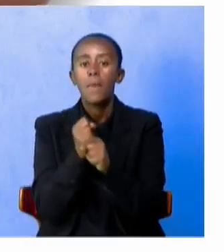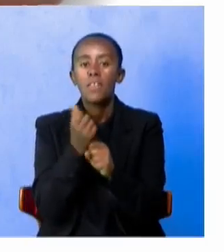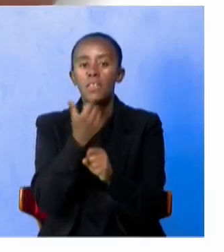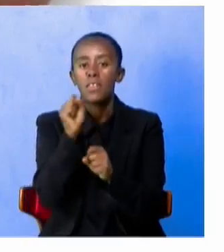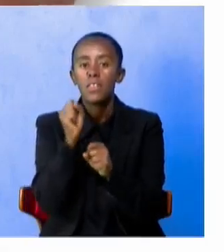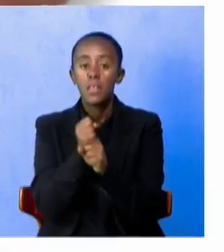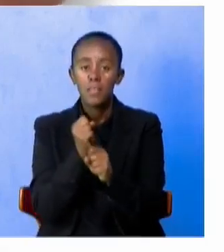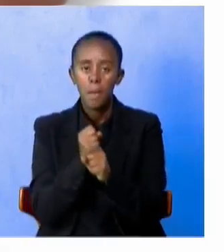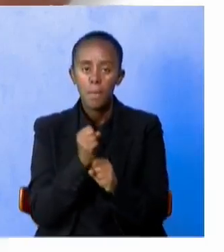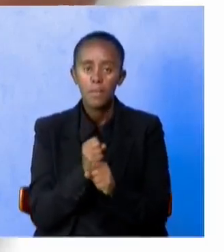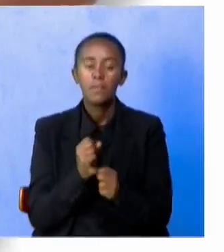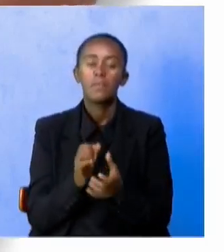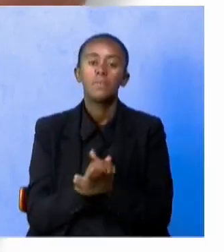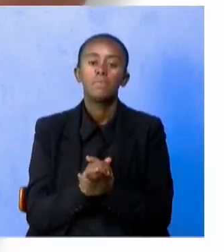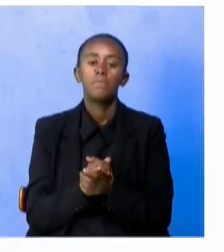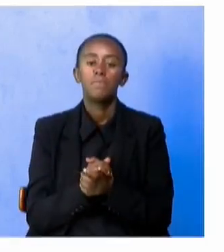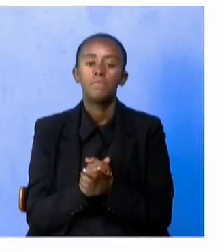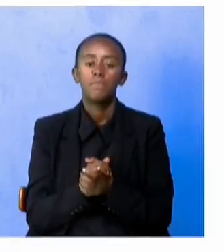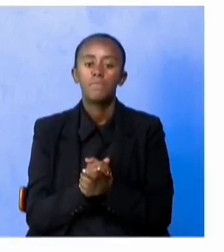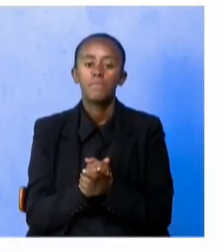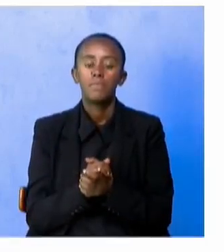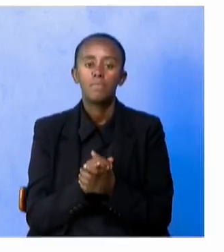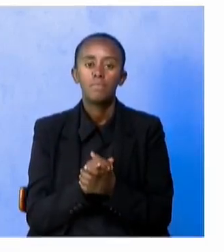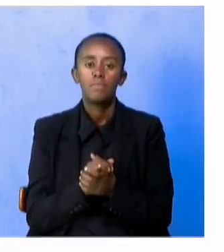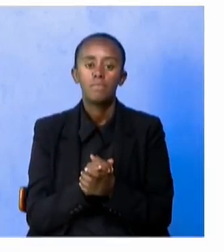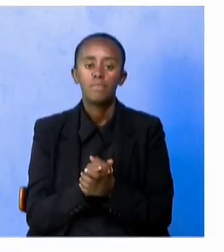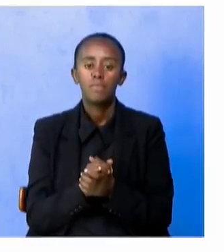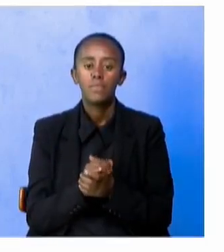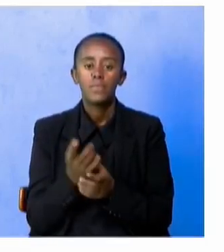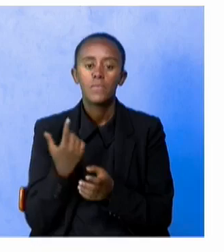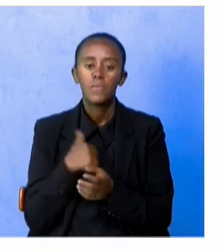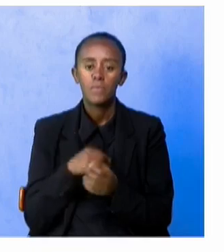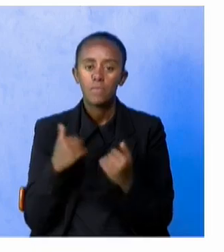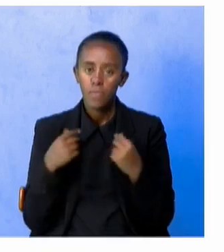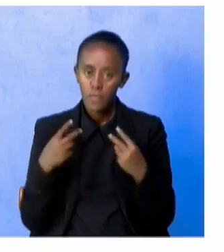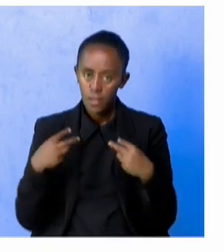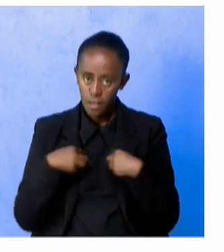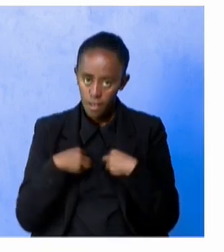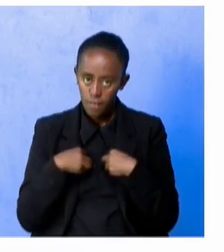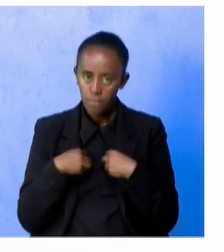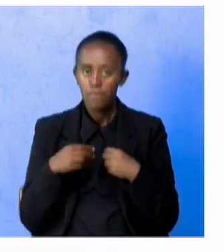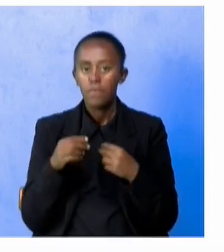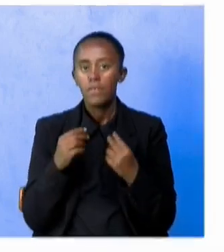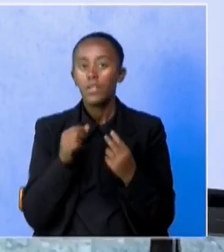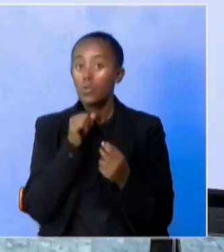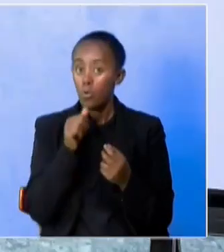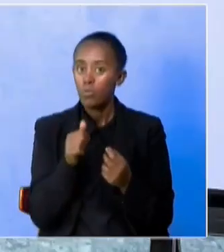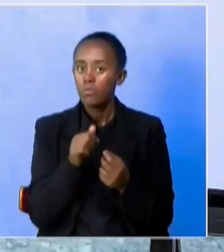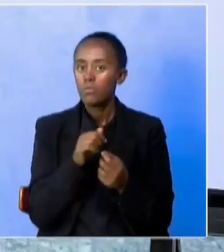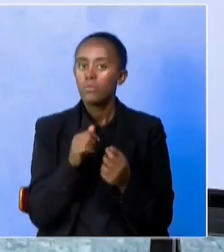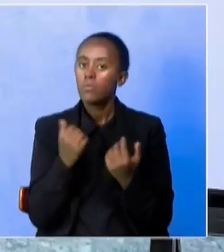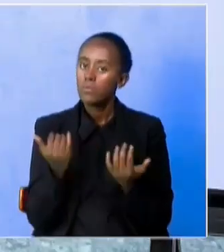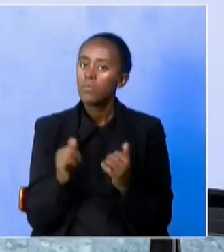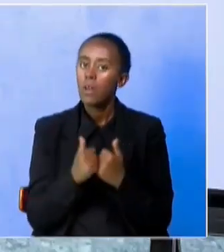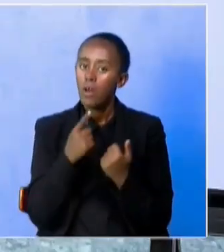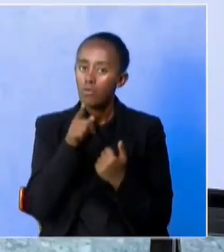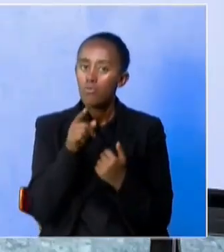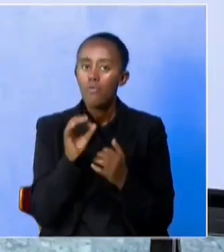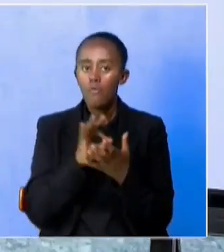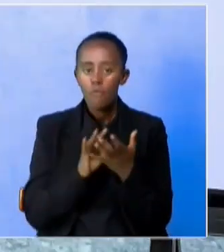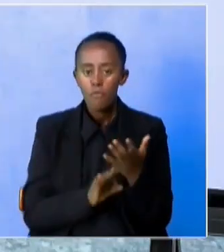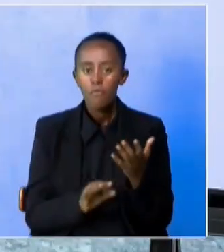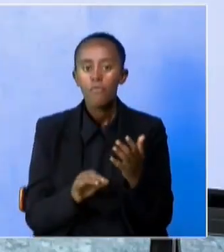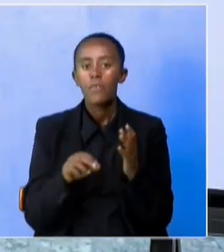So here we have, and then not. This is how you form a negative